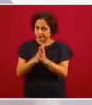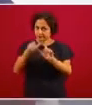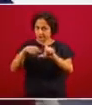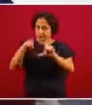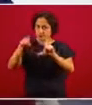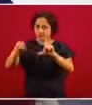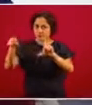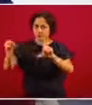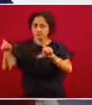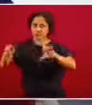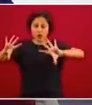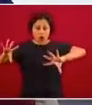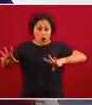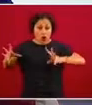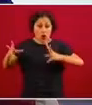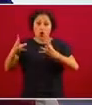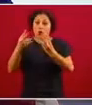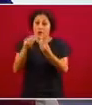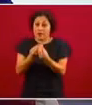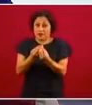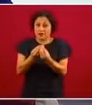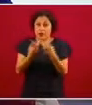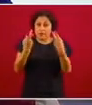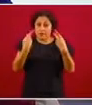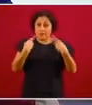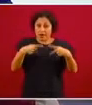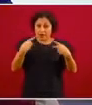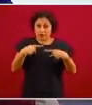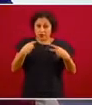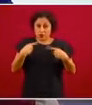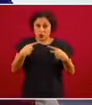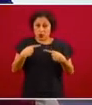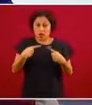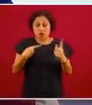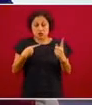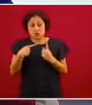accumulated suspect cases on the orange line.